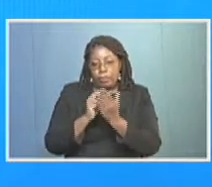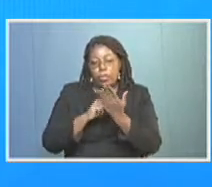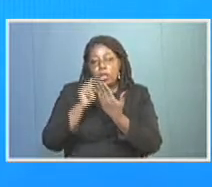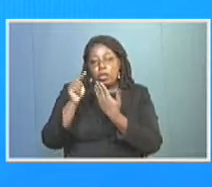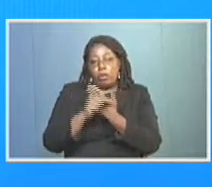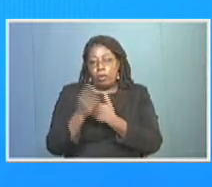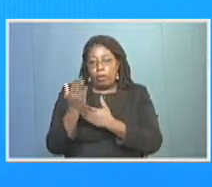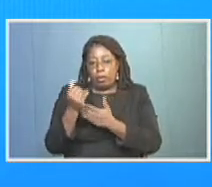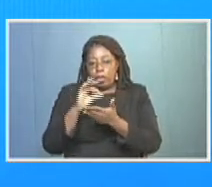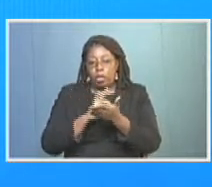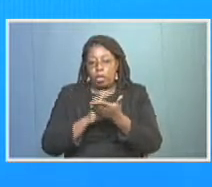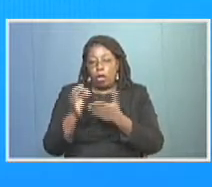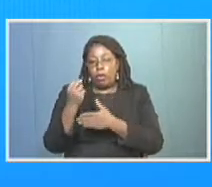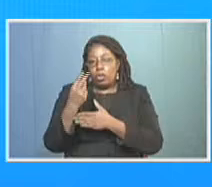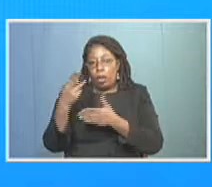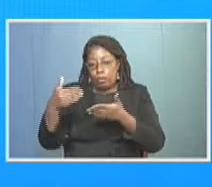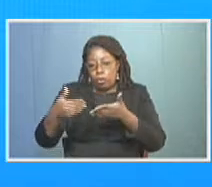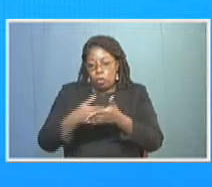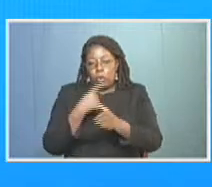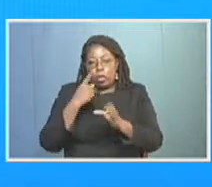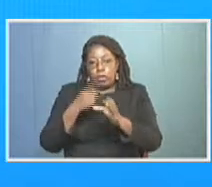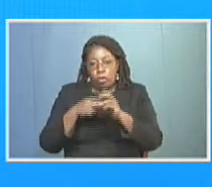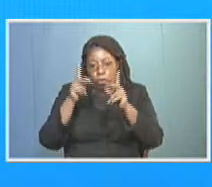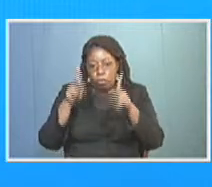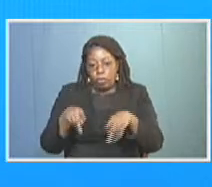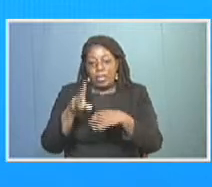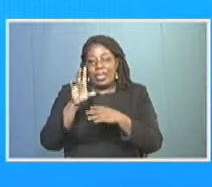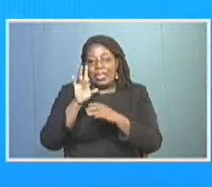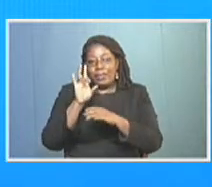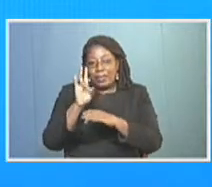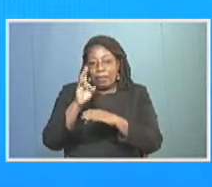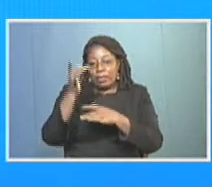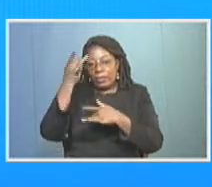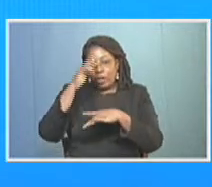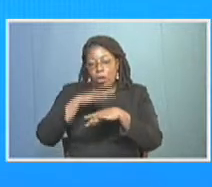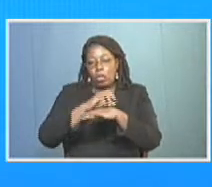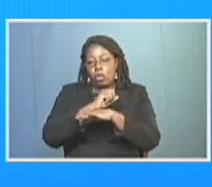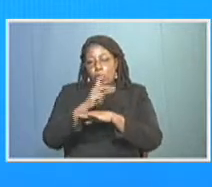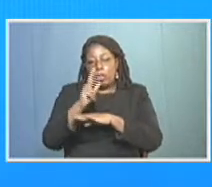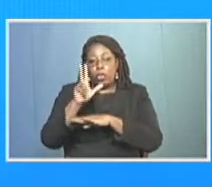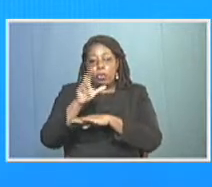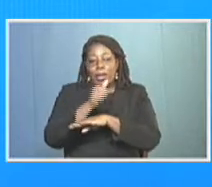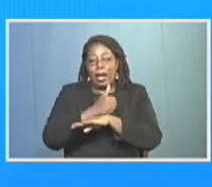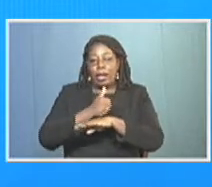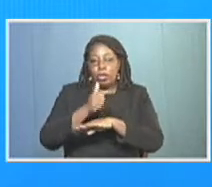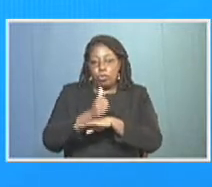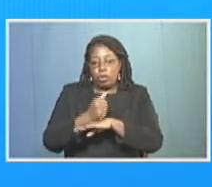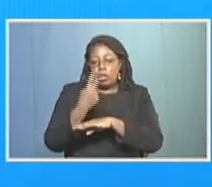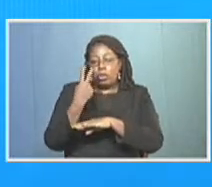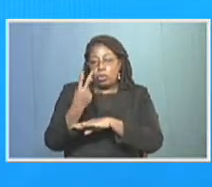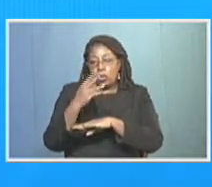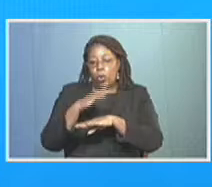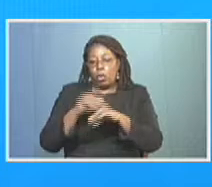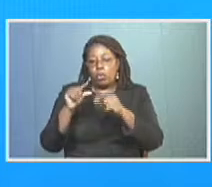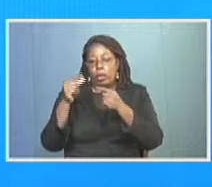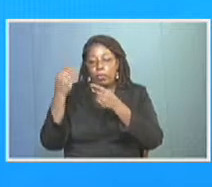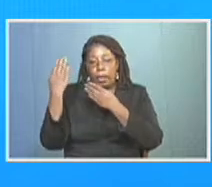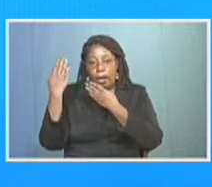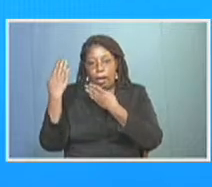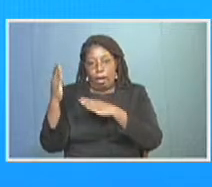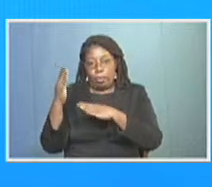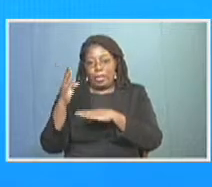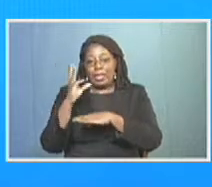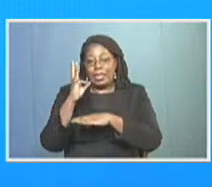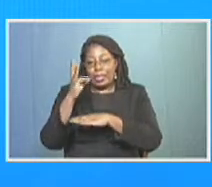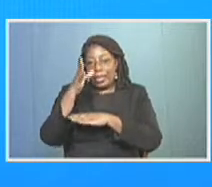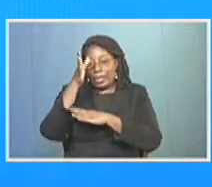15th accounting for 12 new confirmed cases, 7 of the sick on New Providence, 3 on Andros, and 2 on Grand Bahama.